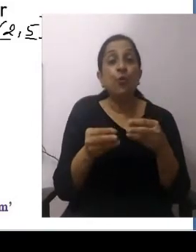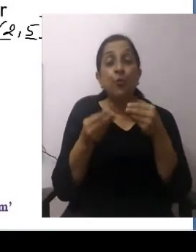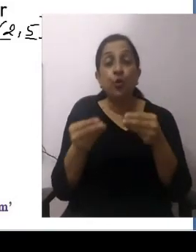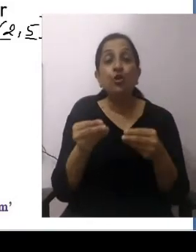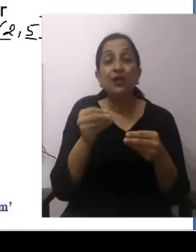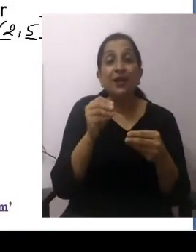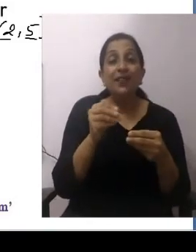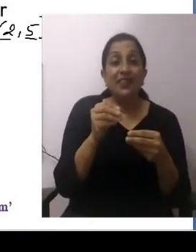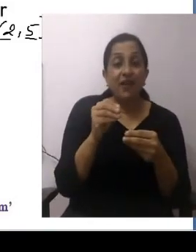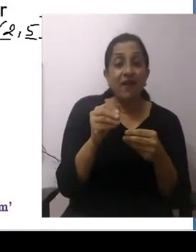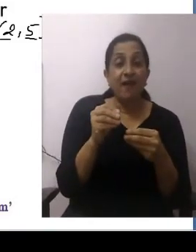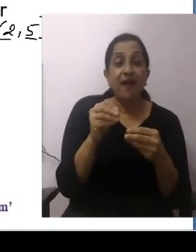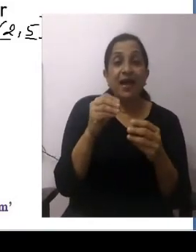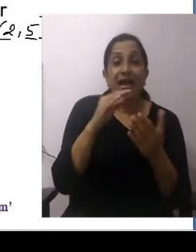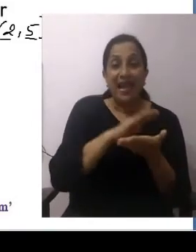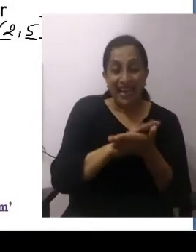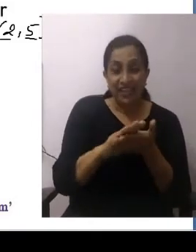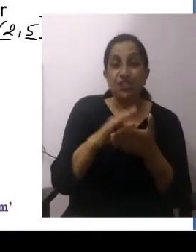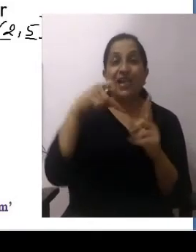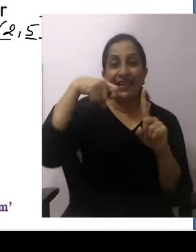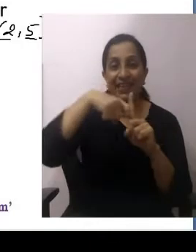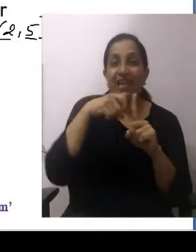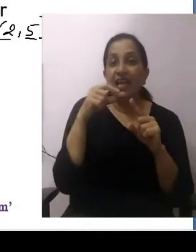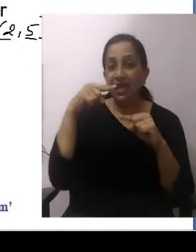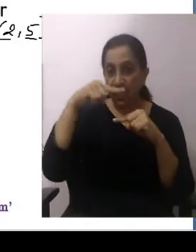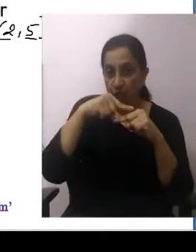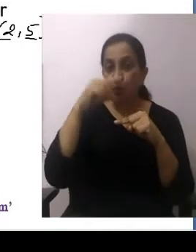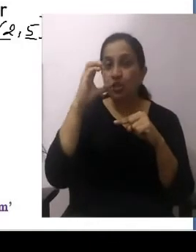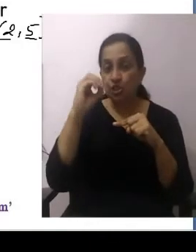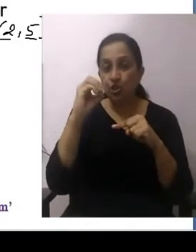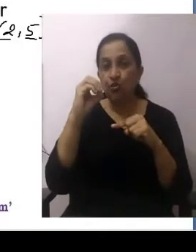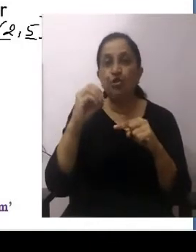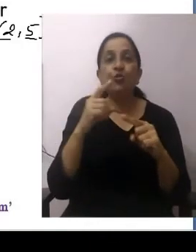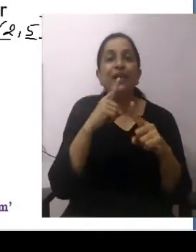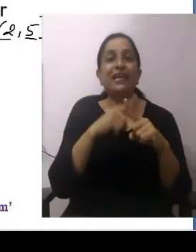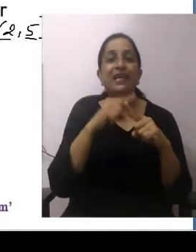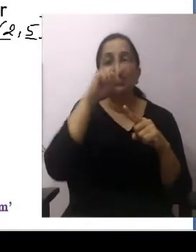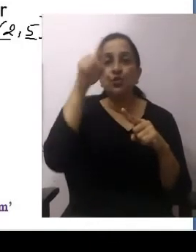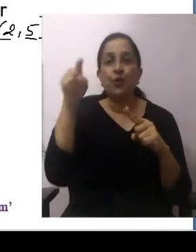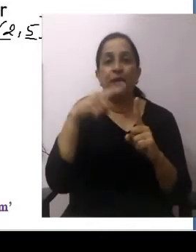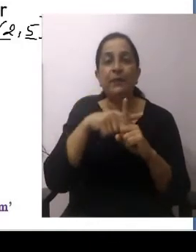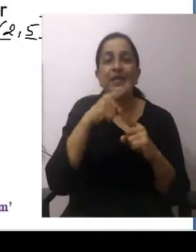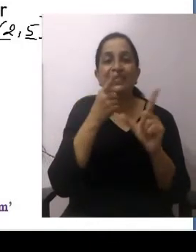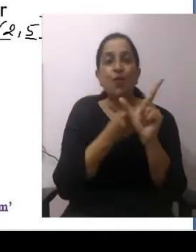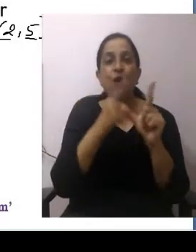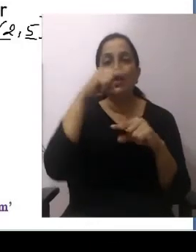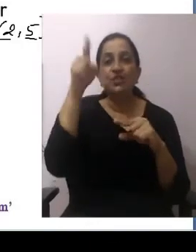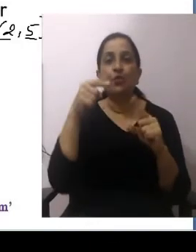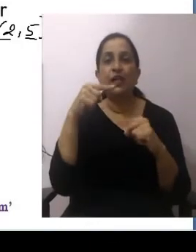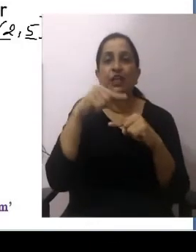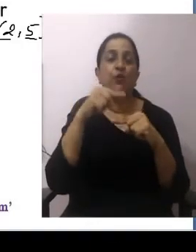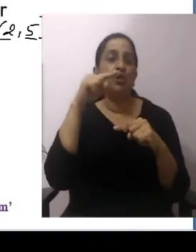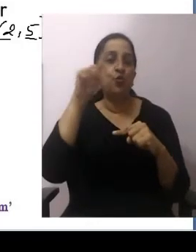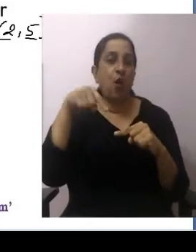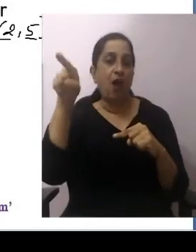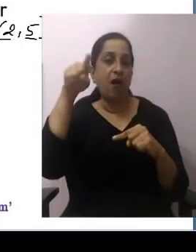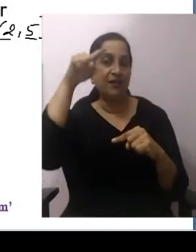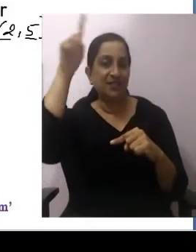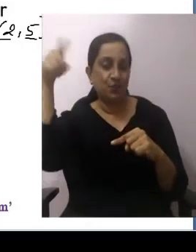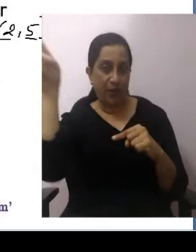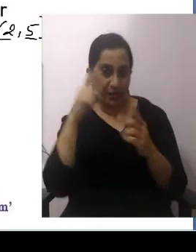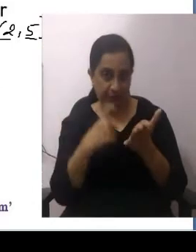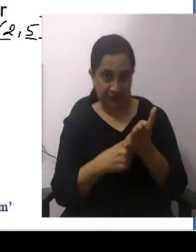will then become x squared plus y squared is equal to r squared. Straight away, they will say find the value of the circle here